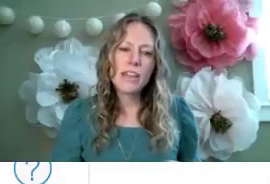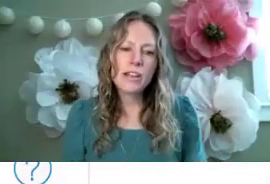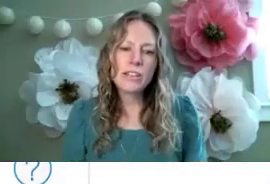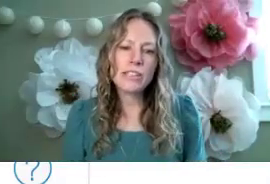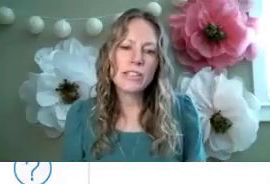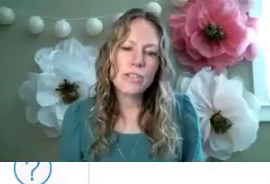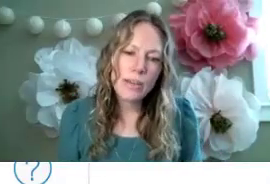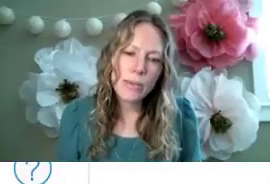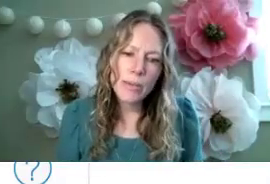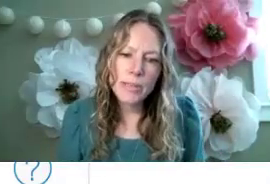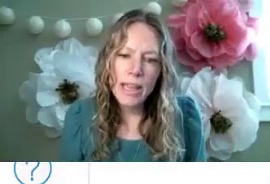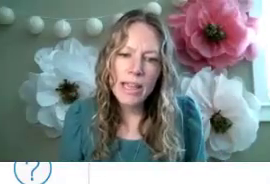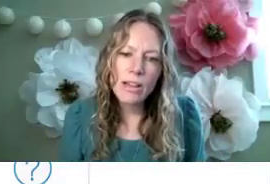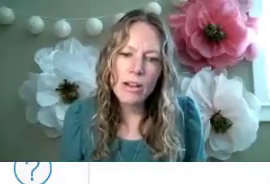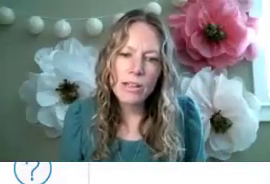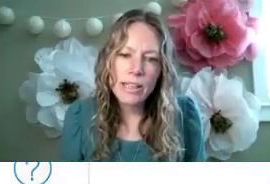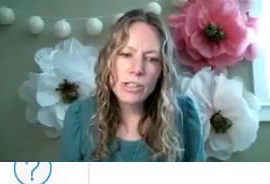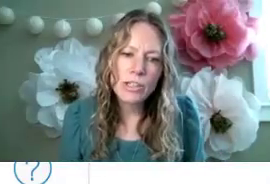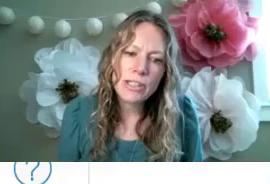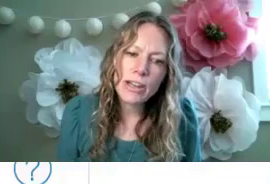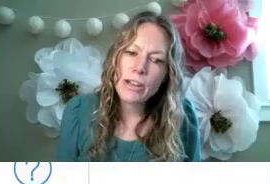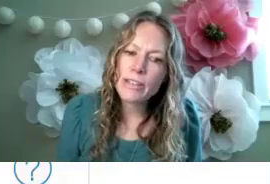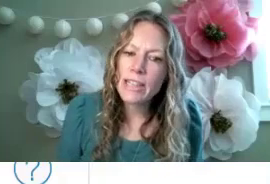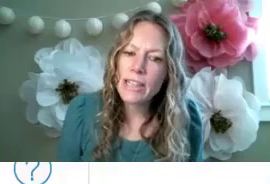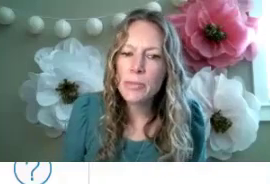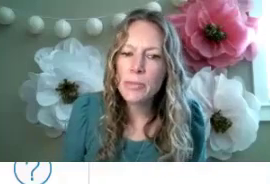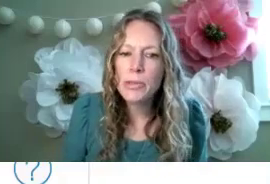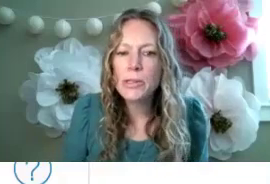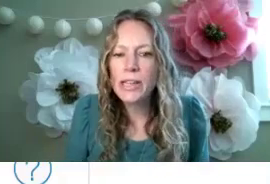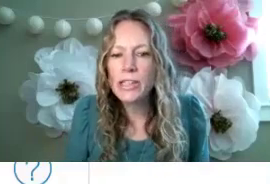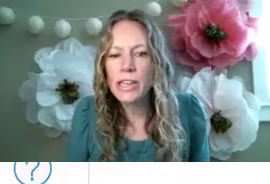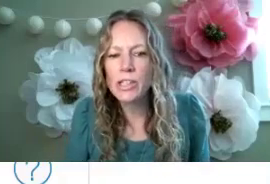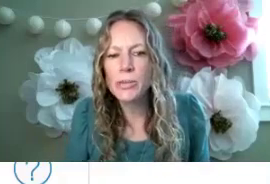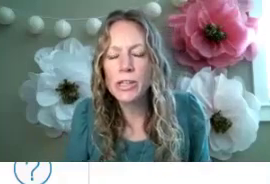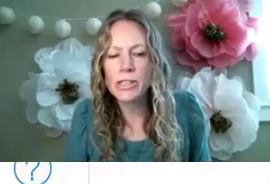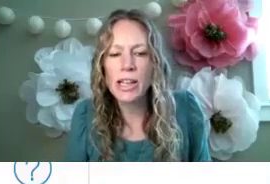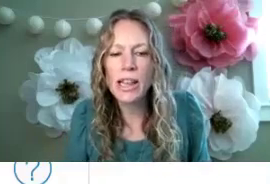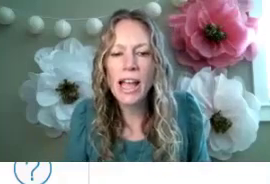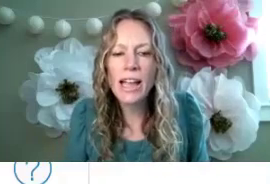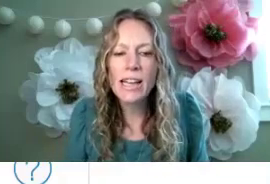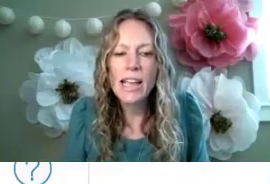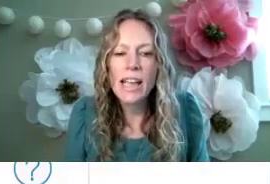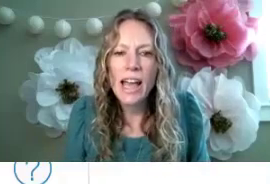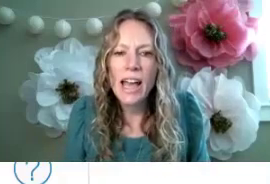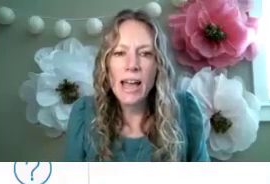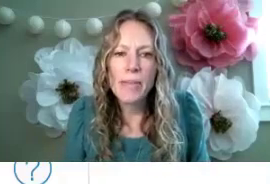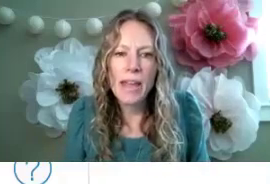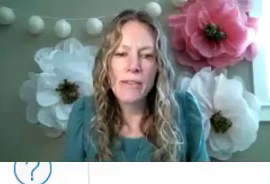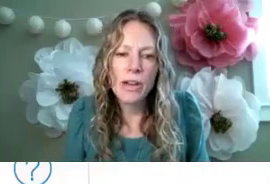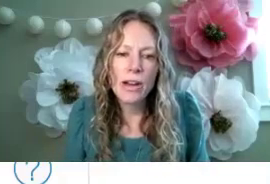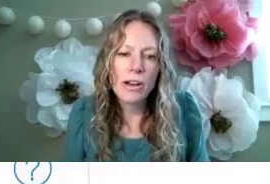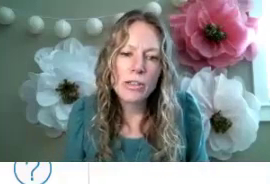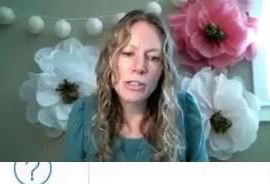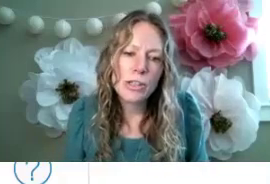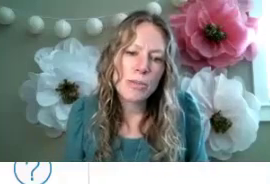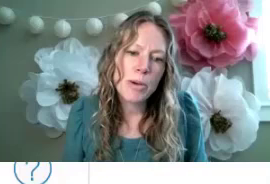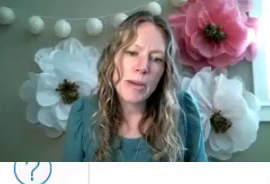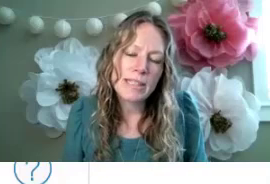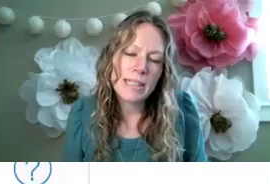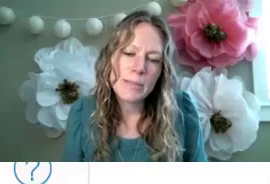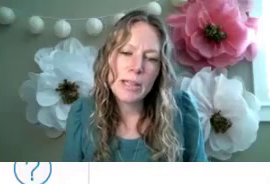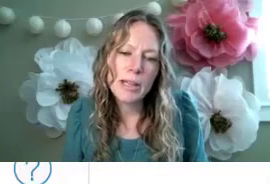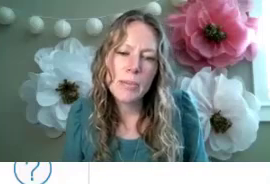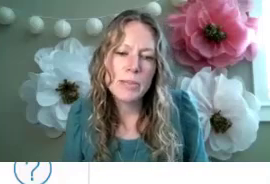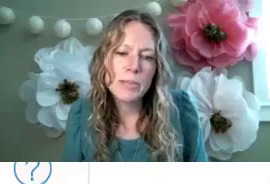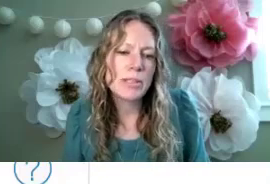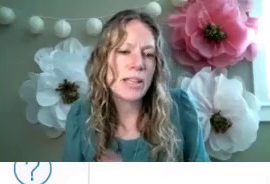text, there's this great website called National Center of Accessible Educational Materials Online. They have a great article to learn more